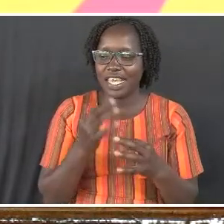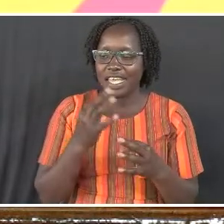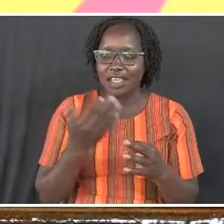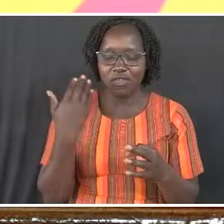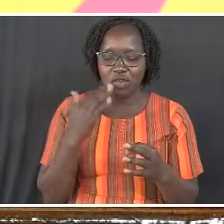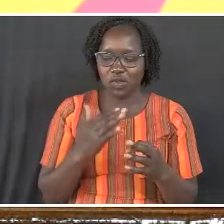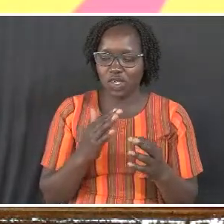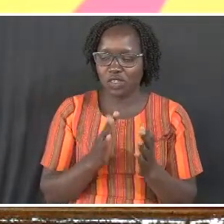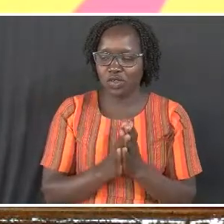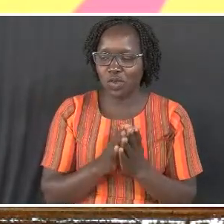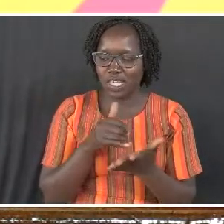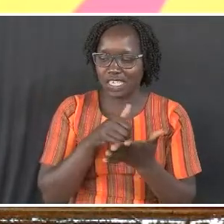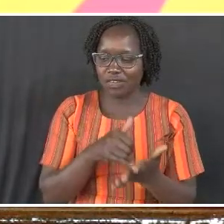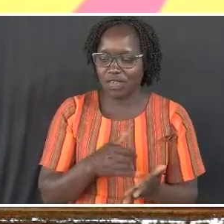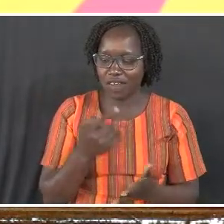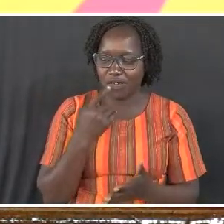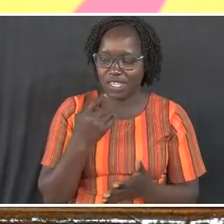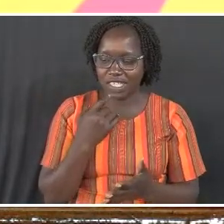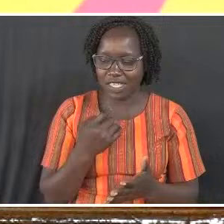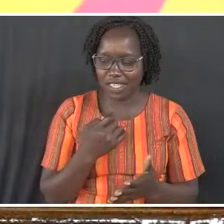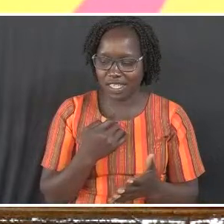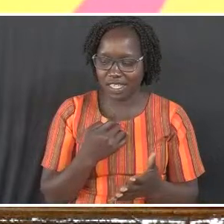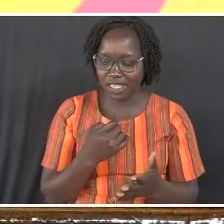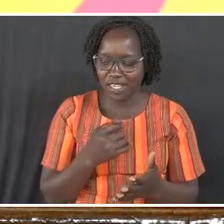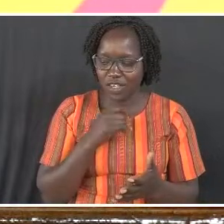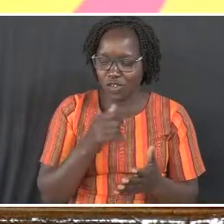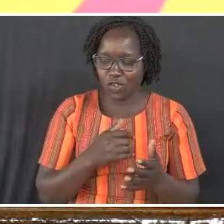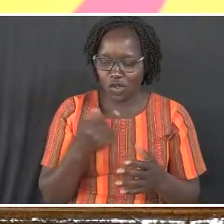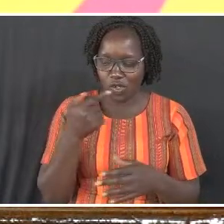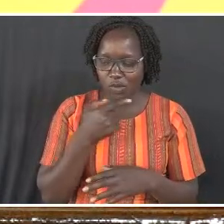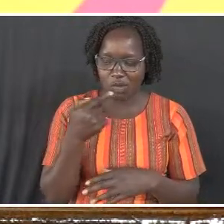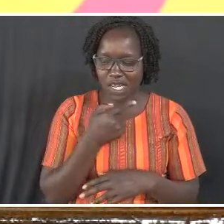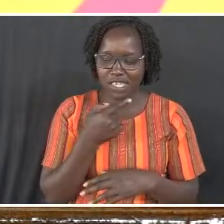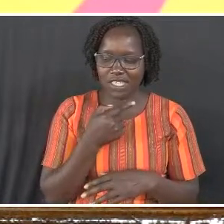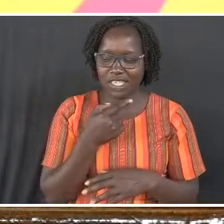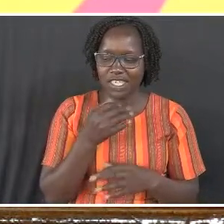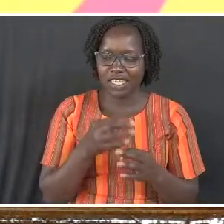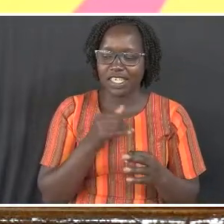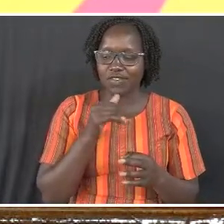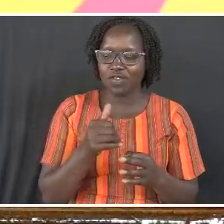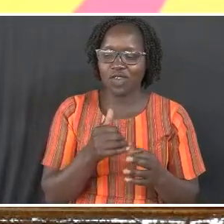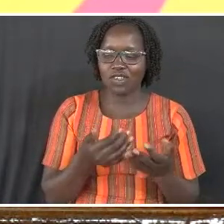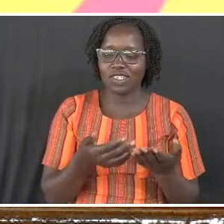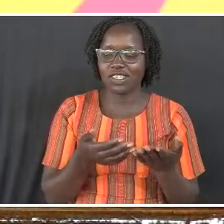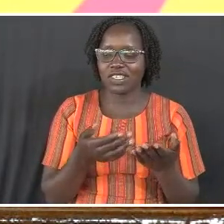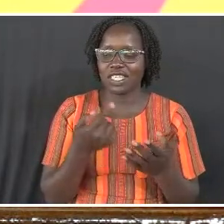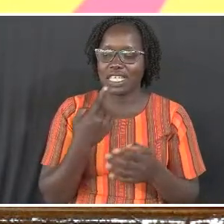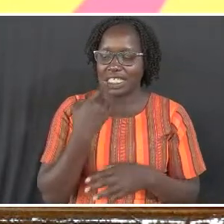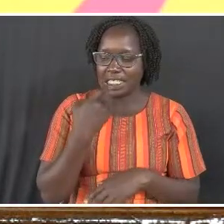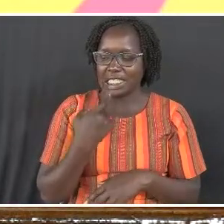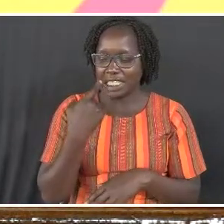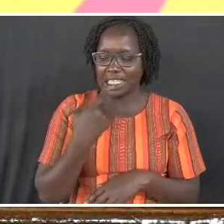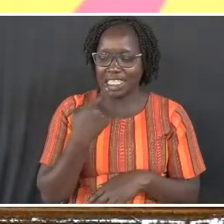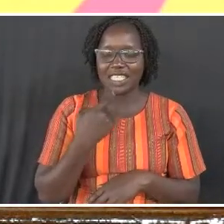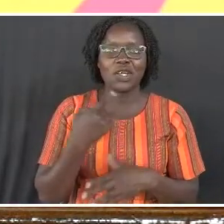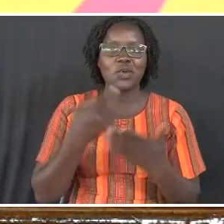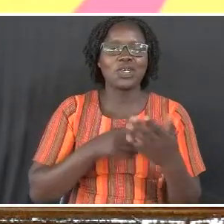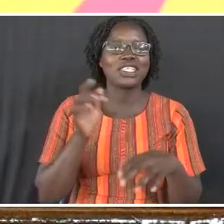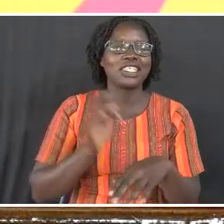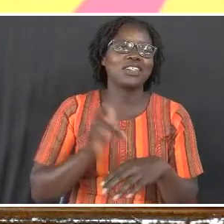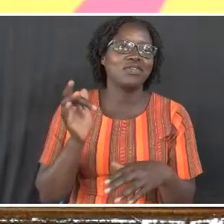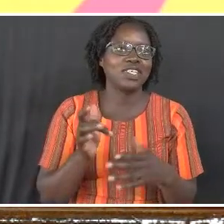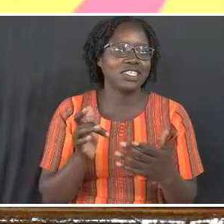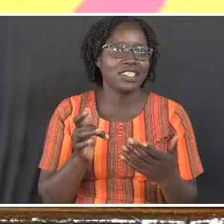maintain your teeth, that is, if you don't brush nicely, if you don't floss, what are the effects?